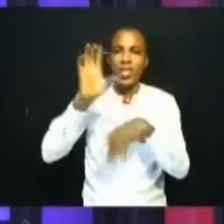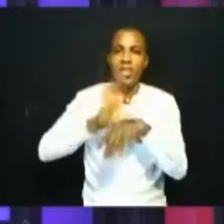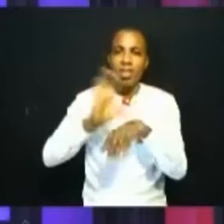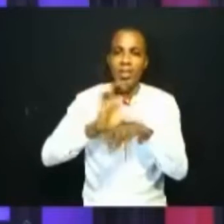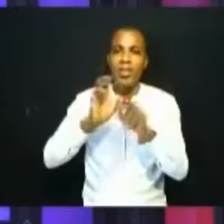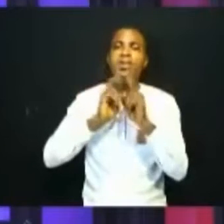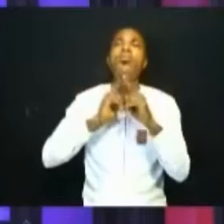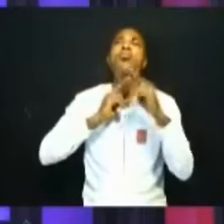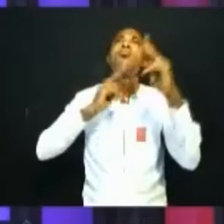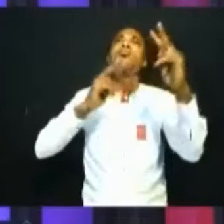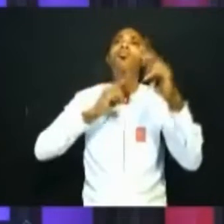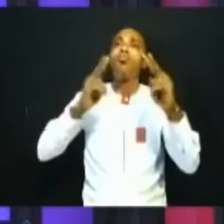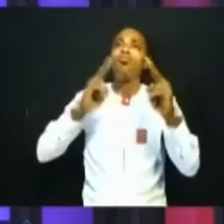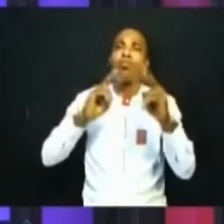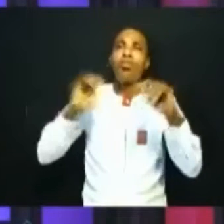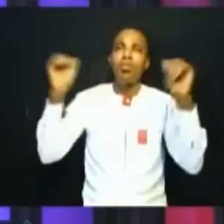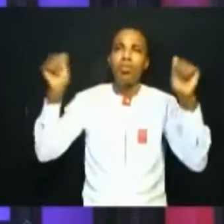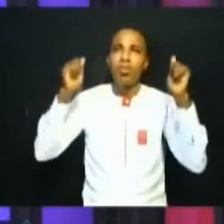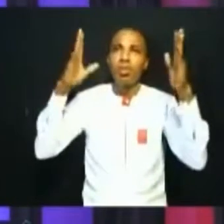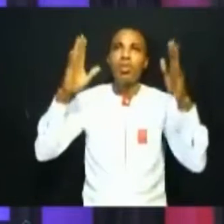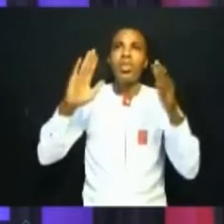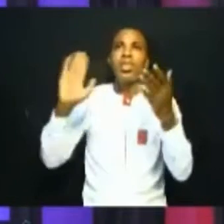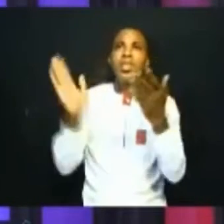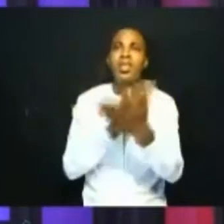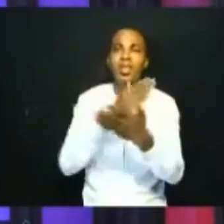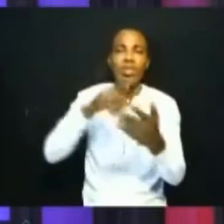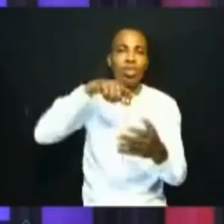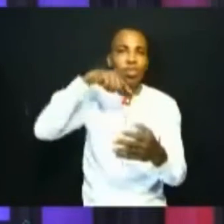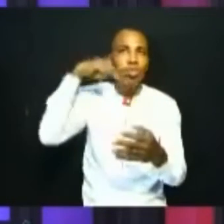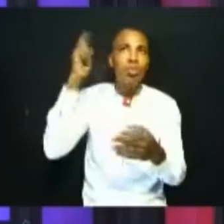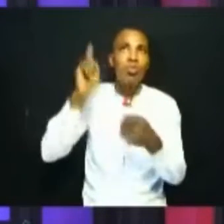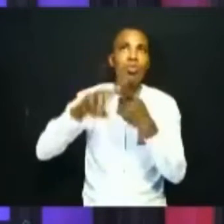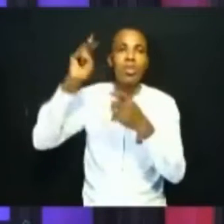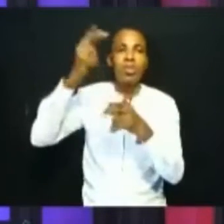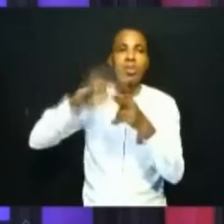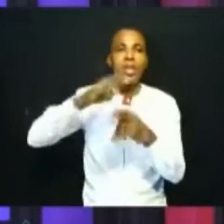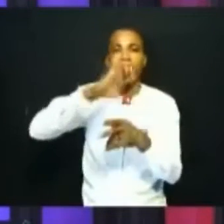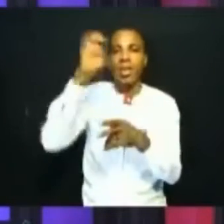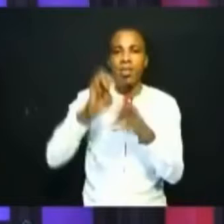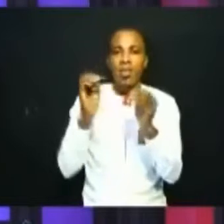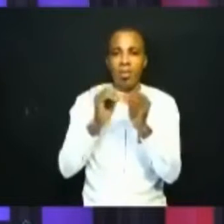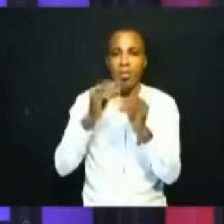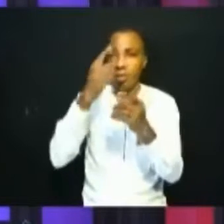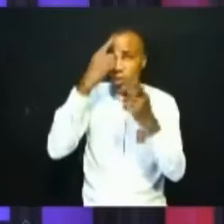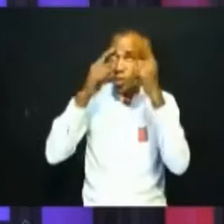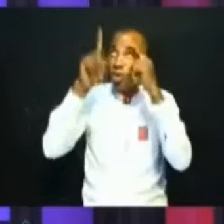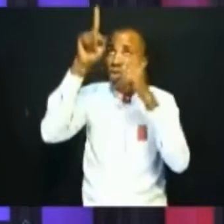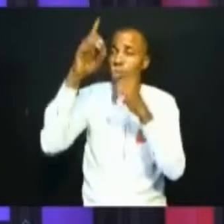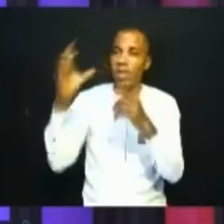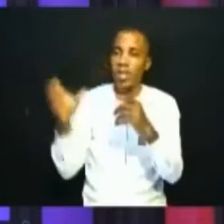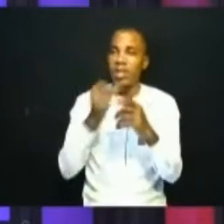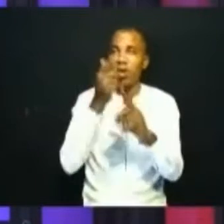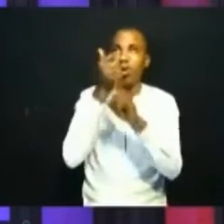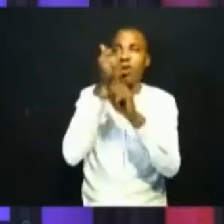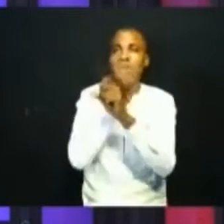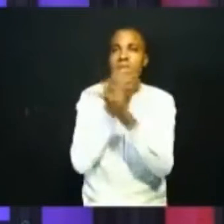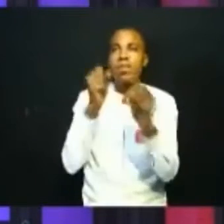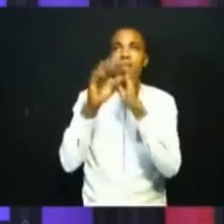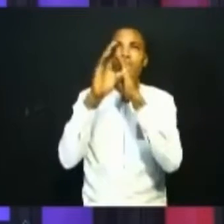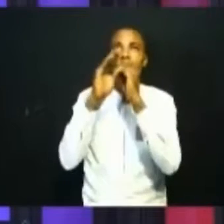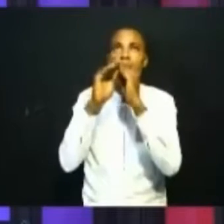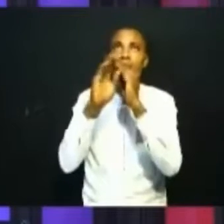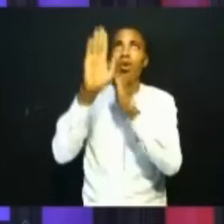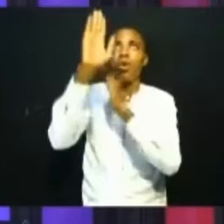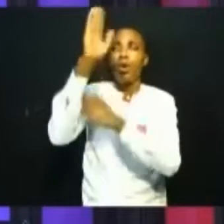inye hrusi, into jom de de mani dinda, wama ne nkwagye aben no so, odi